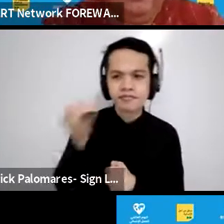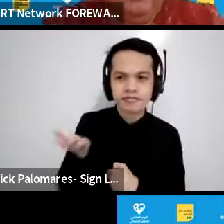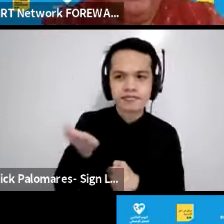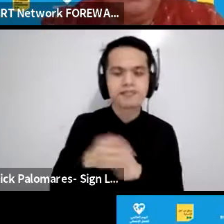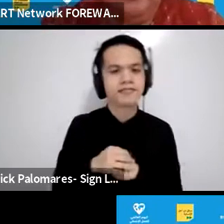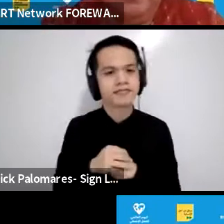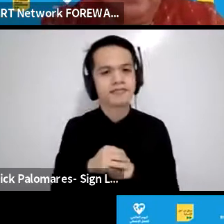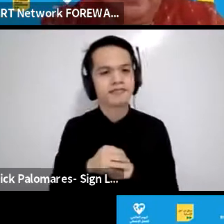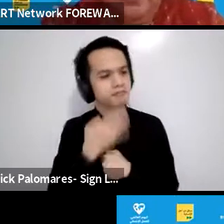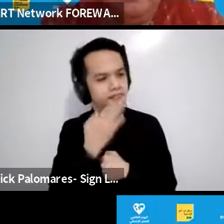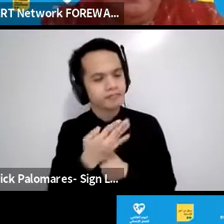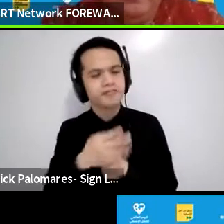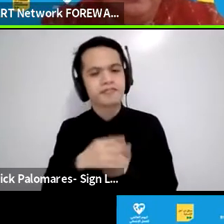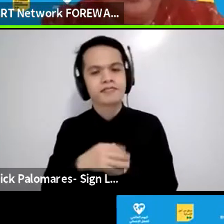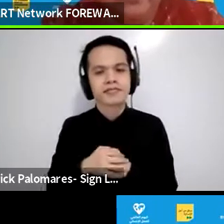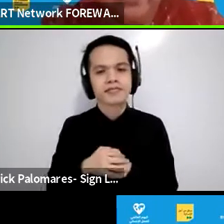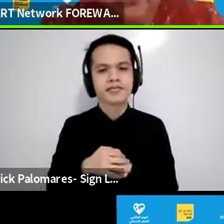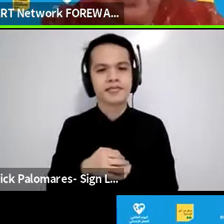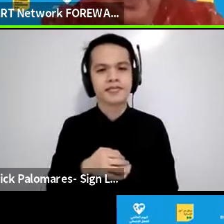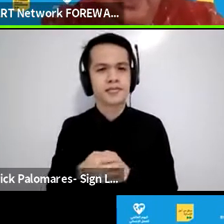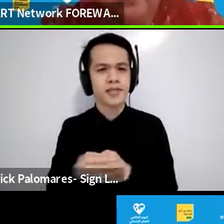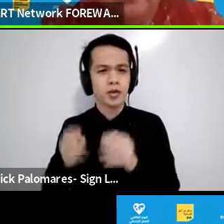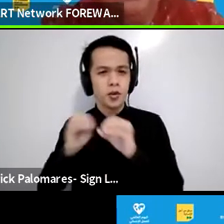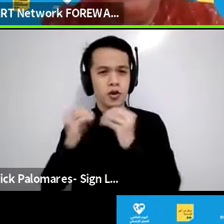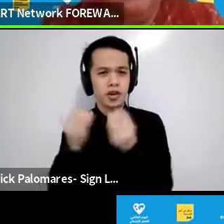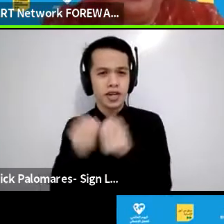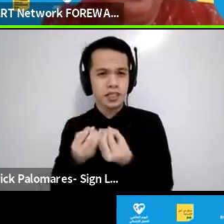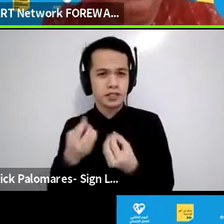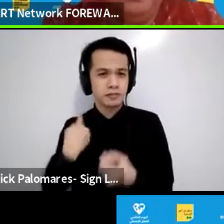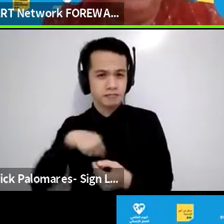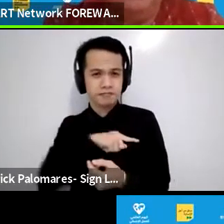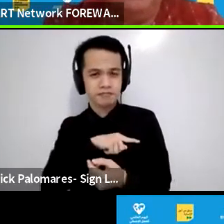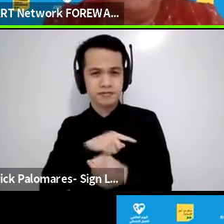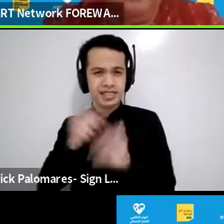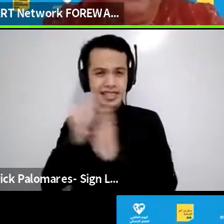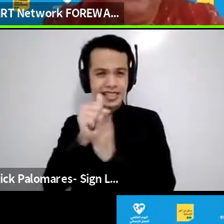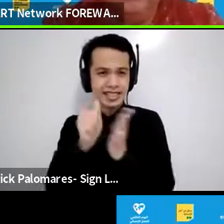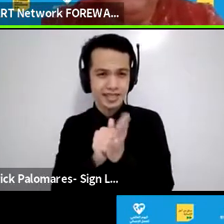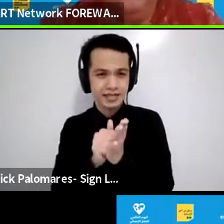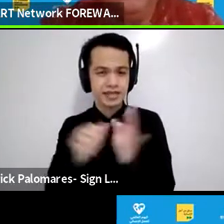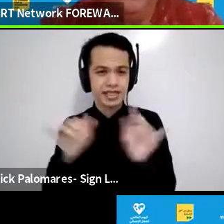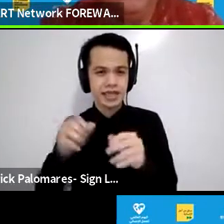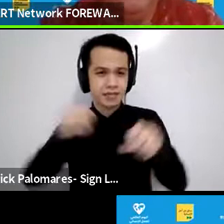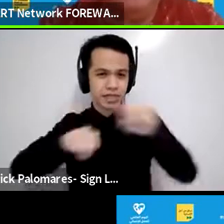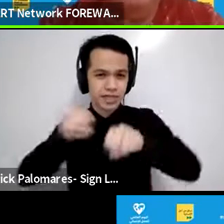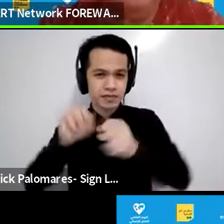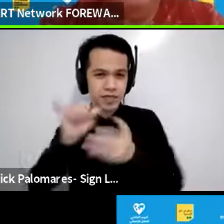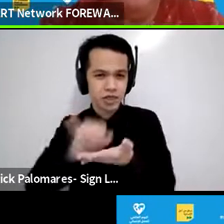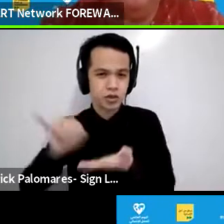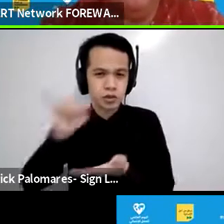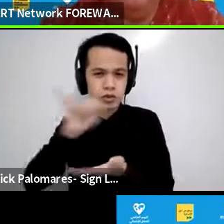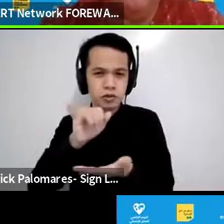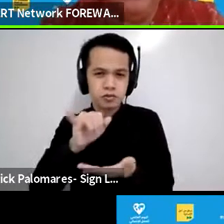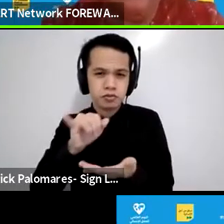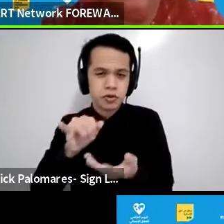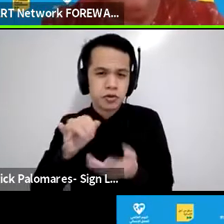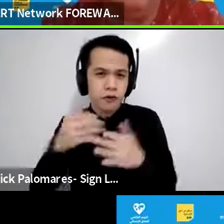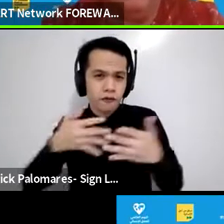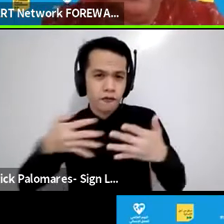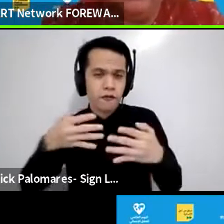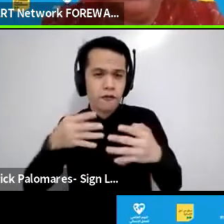Hi. Thanks, Atong. While organizations like ours, you know, at academic and scientific institutions may not be at the forefront